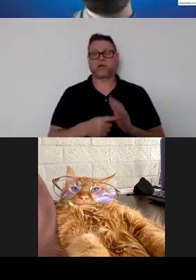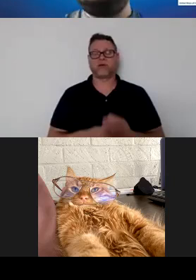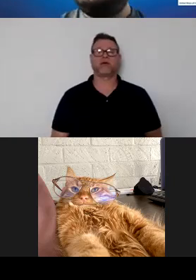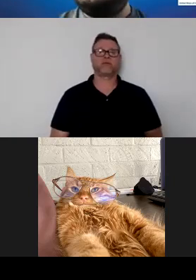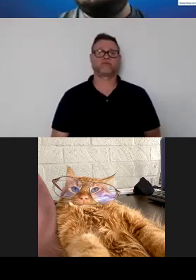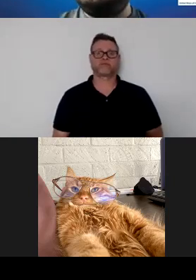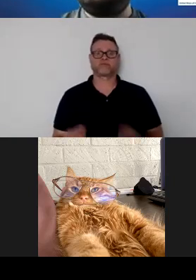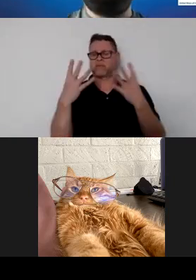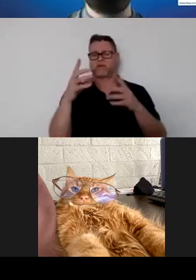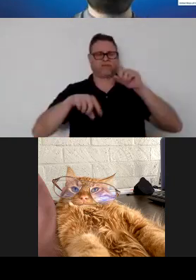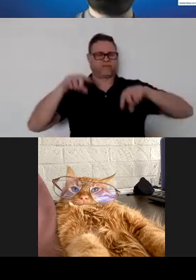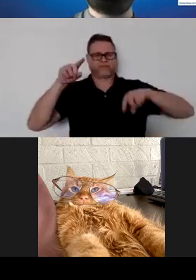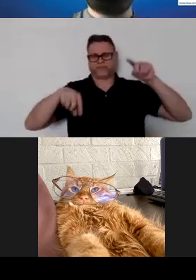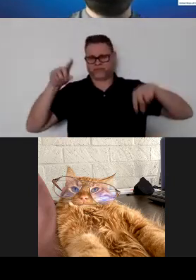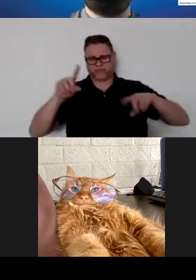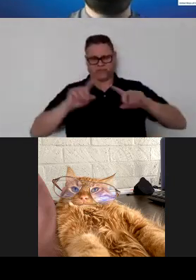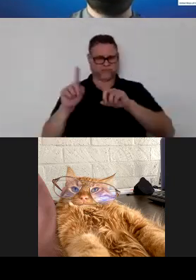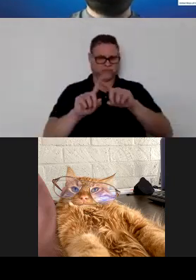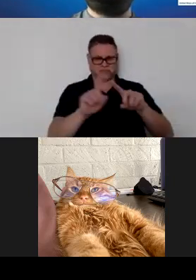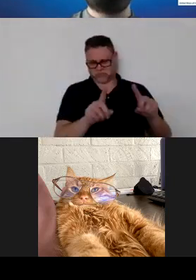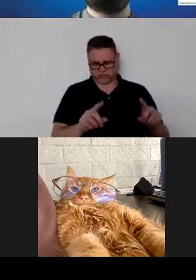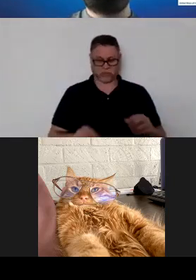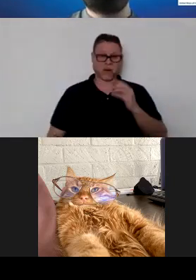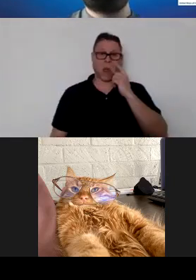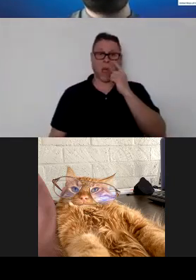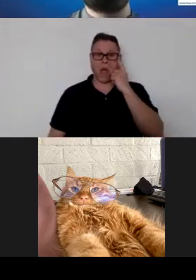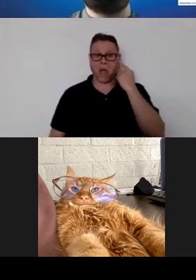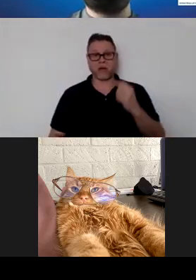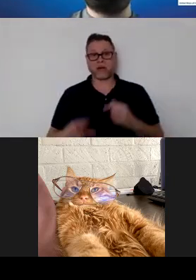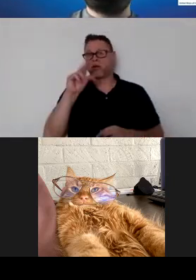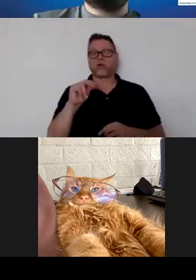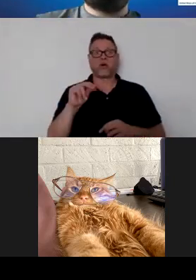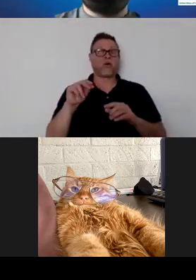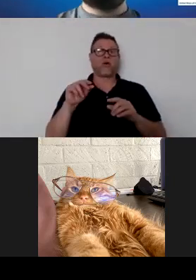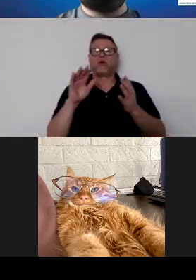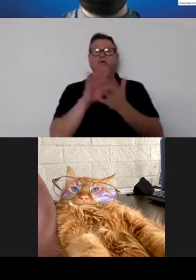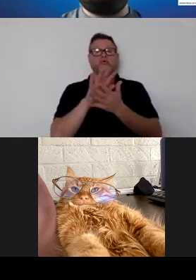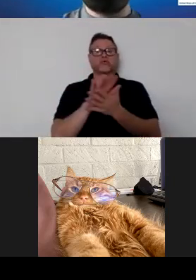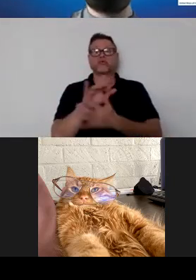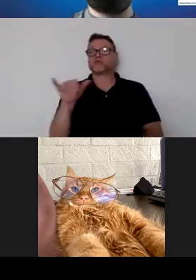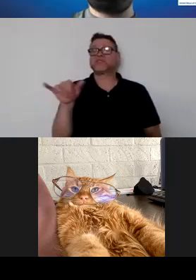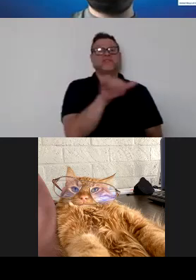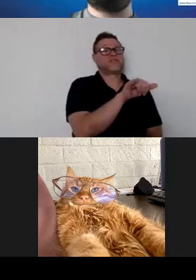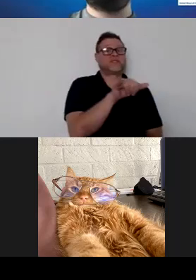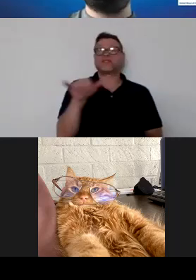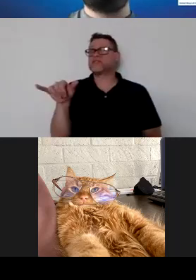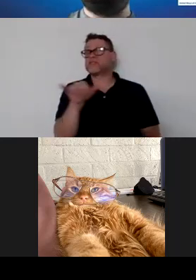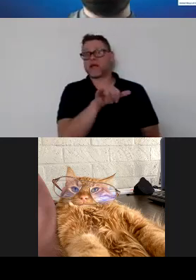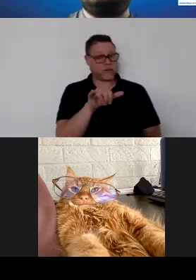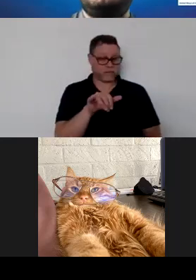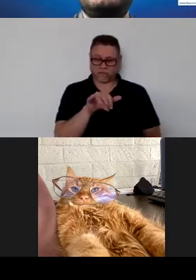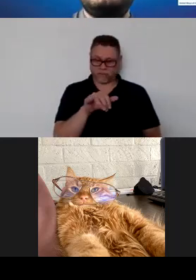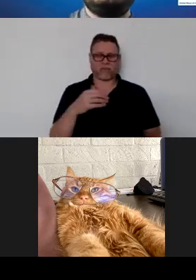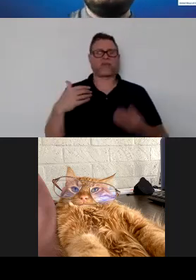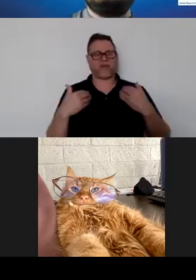many variations of this, right? As I said earlier, no two community schools will look exactly the same, but they all have those four